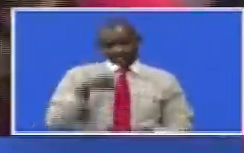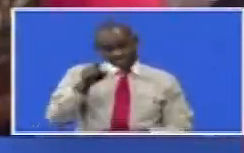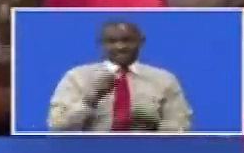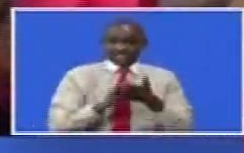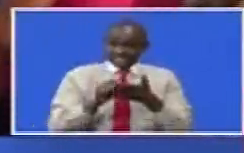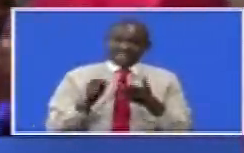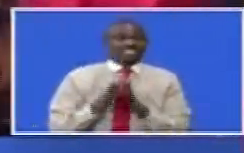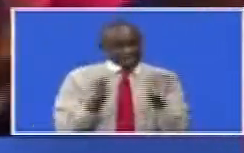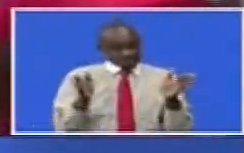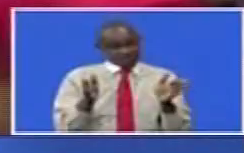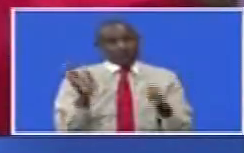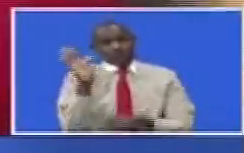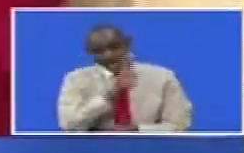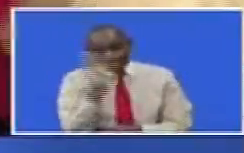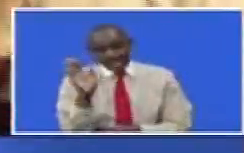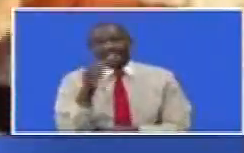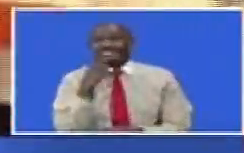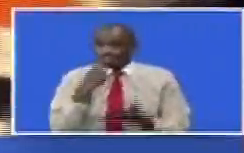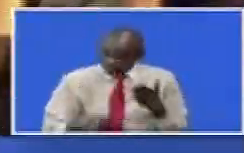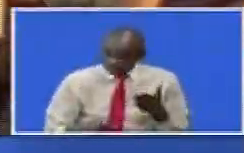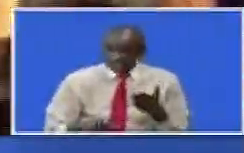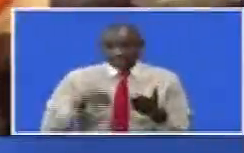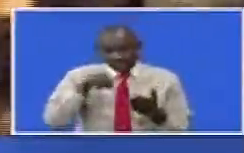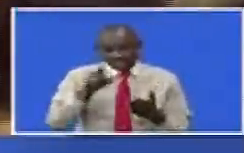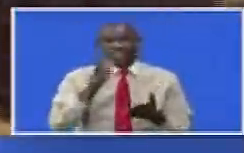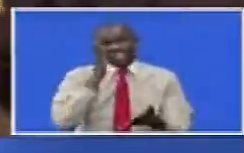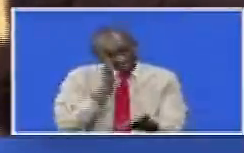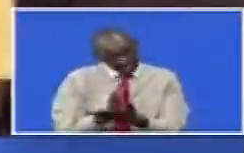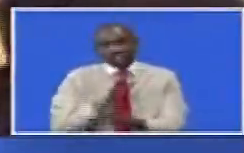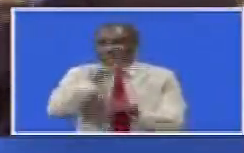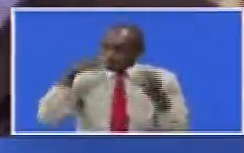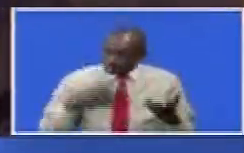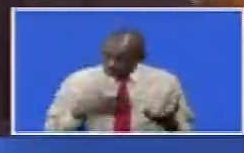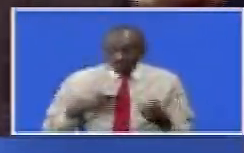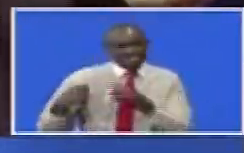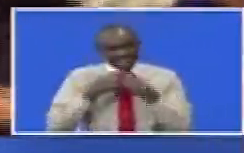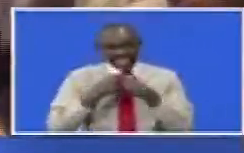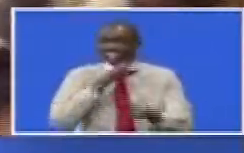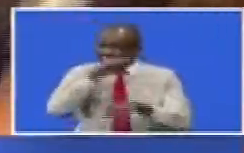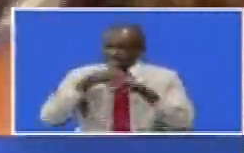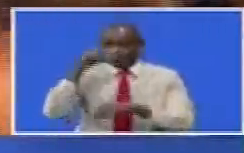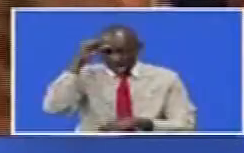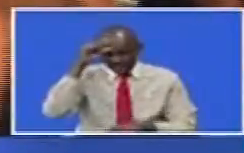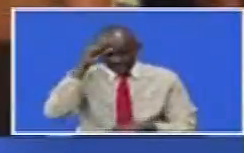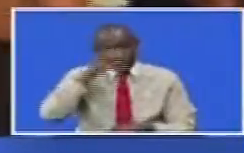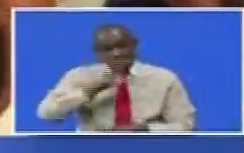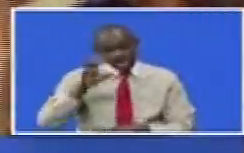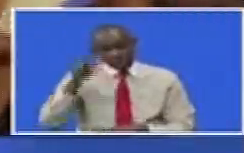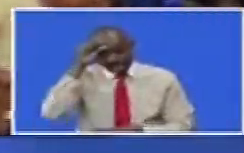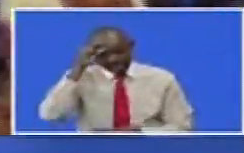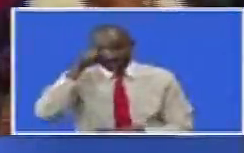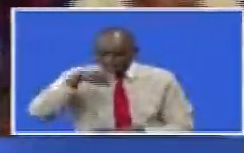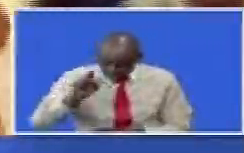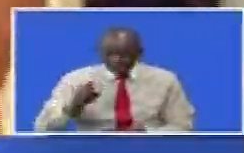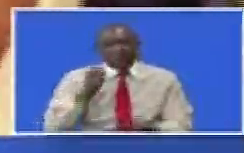for Wiper Democratic Movement, Hassan Omar, is calling for justice for all. He challenges the national government and county governments to put